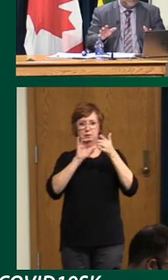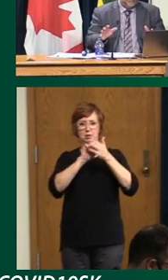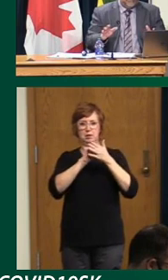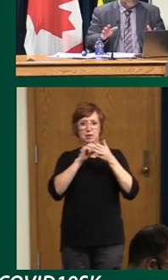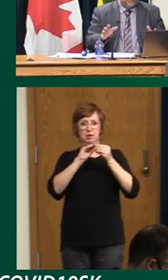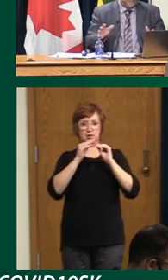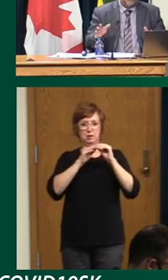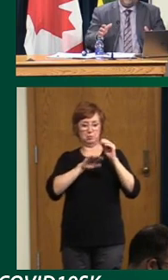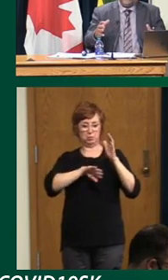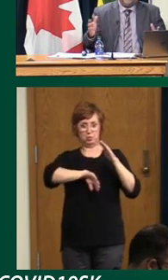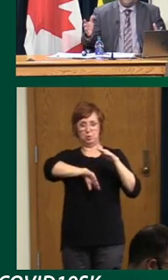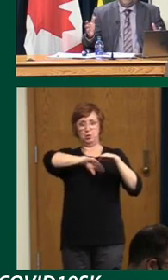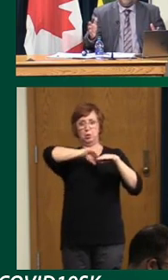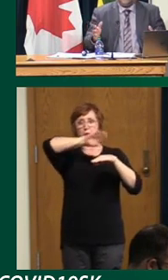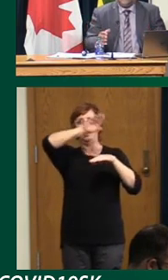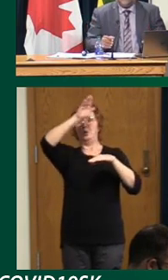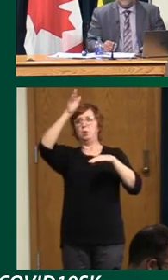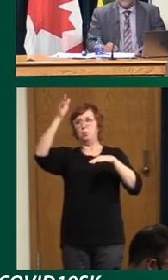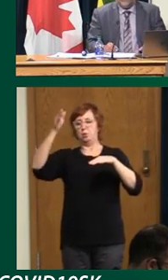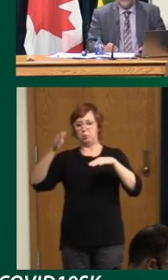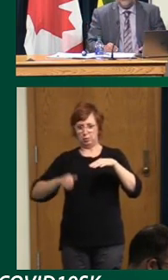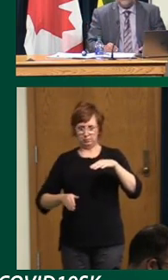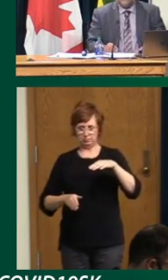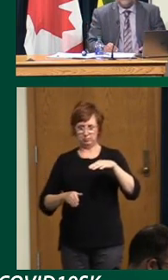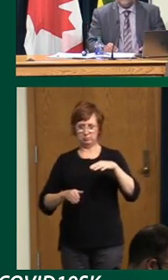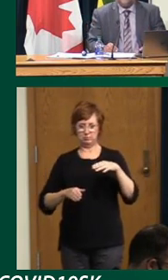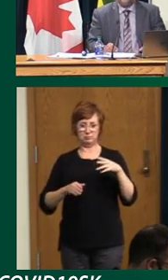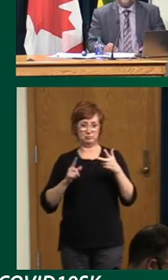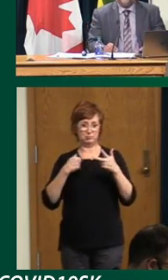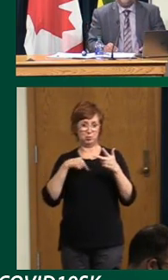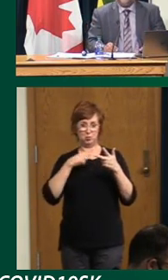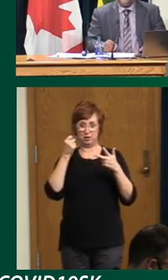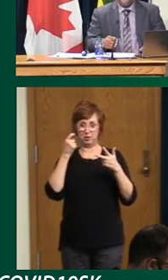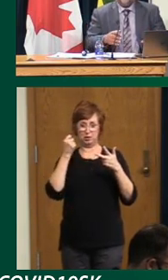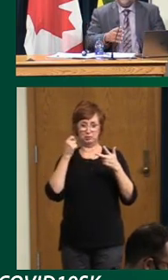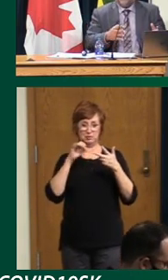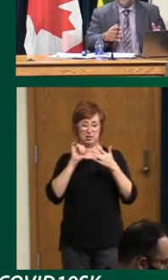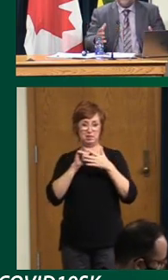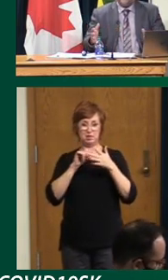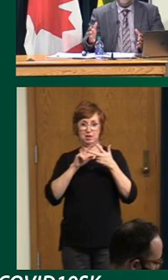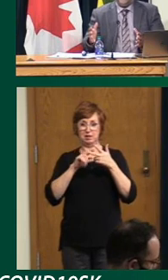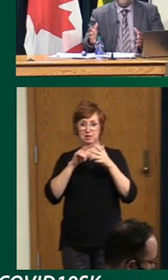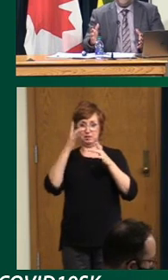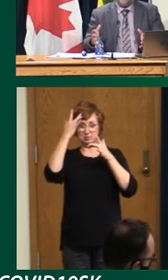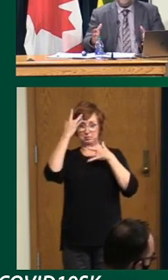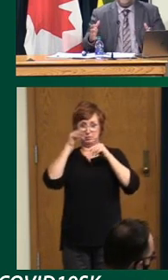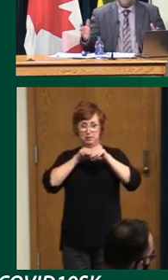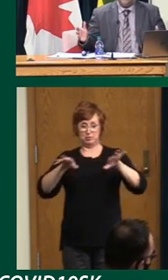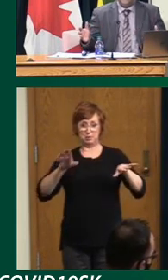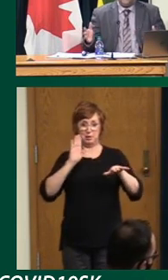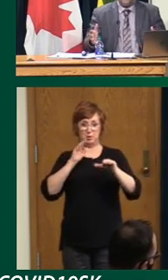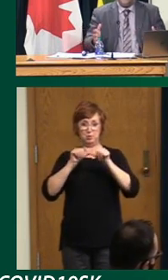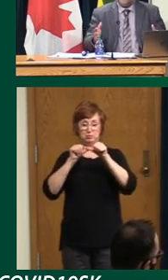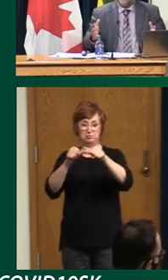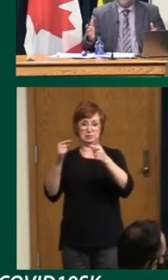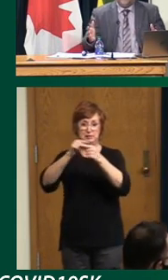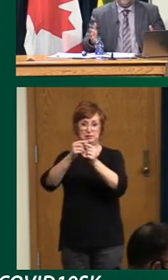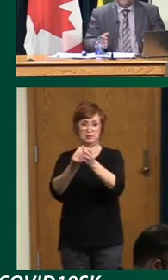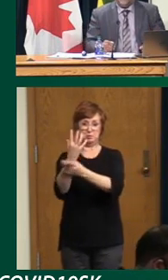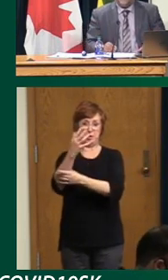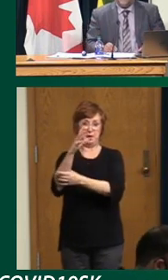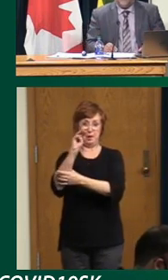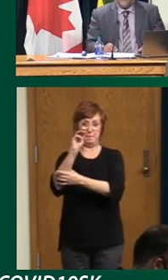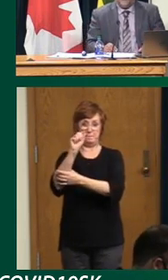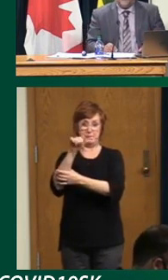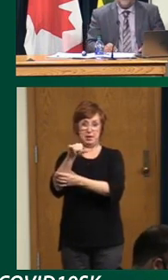manage this, and then we know the pandemic's going to continue till at least May, and then there'll be vaccine in the pipeline. Summer will come,